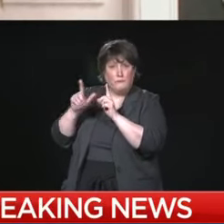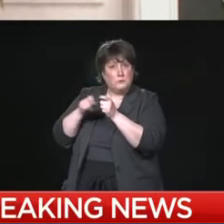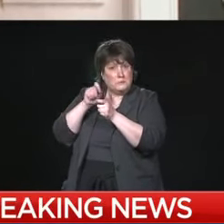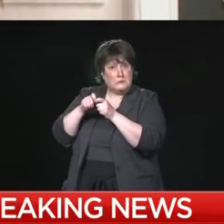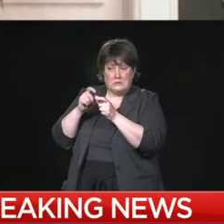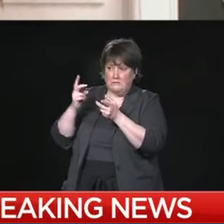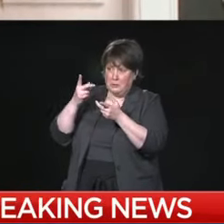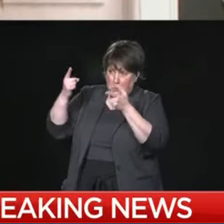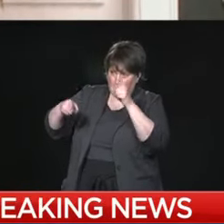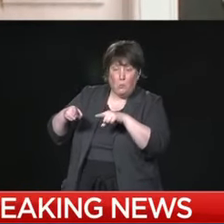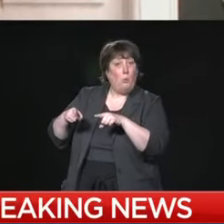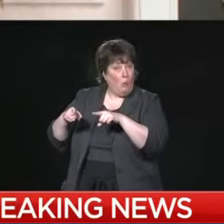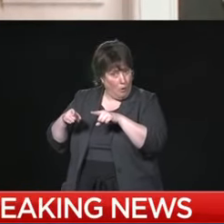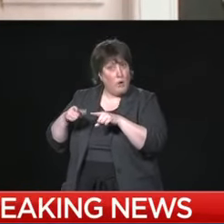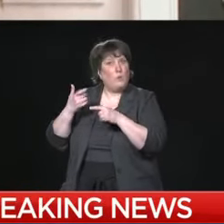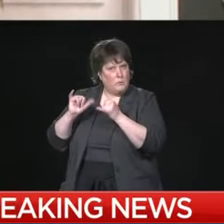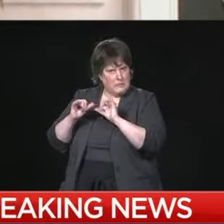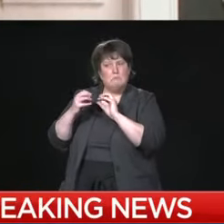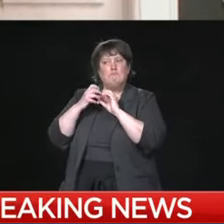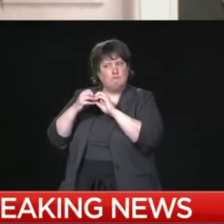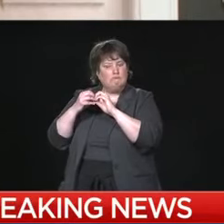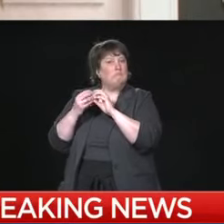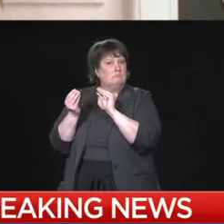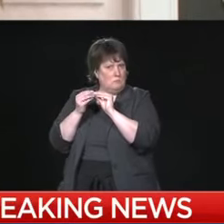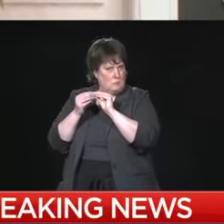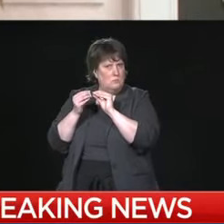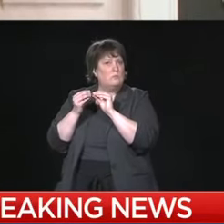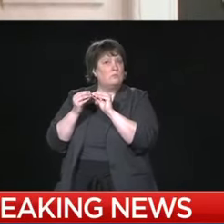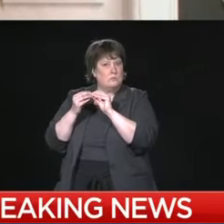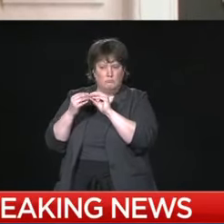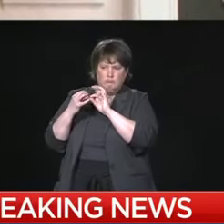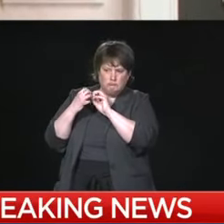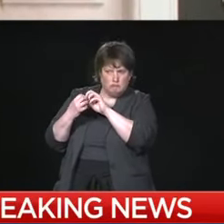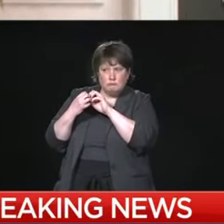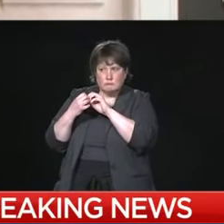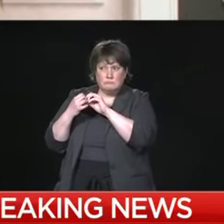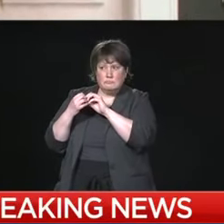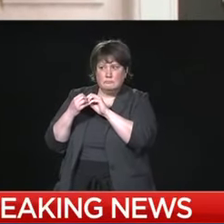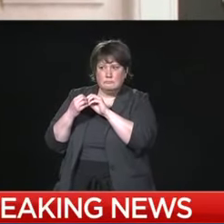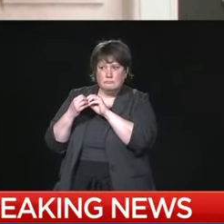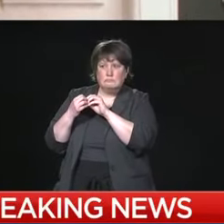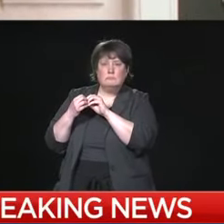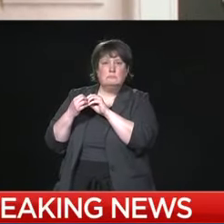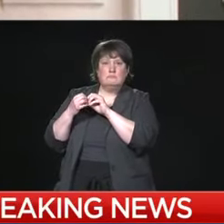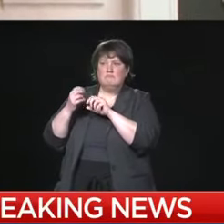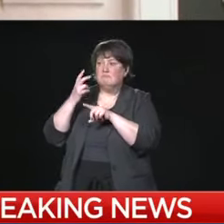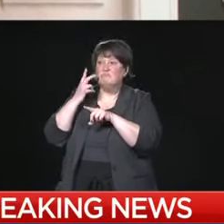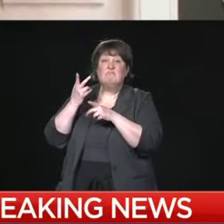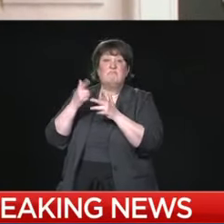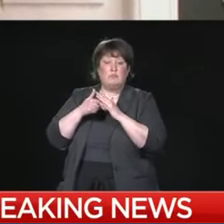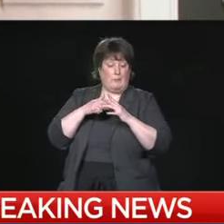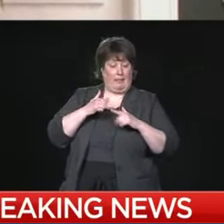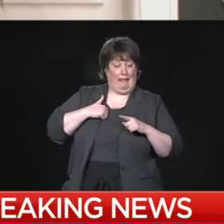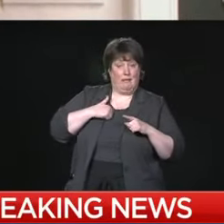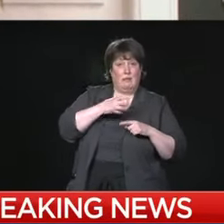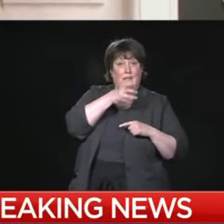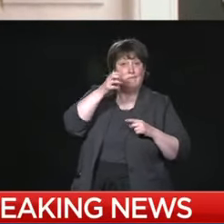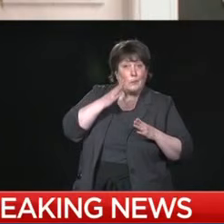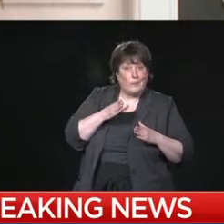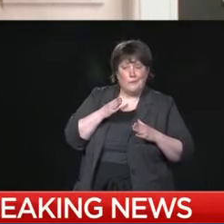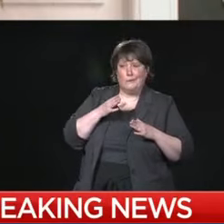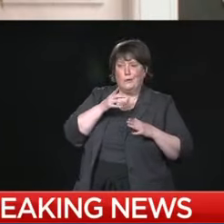specific issues, and we're going to continue working to try and ensure that our farmers, our manufacturers,